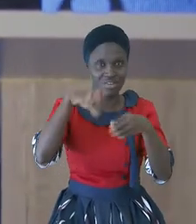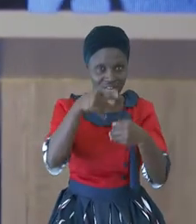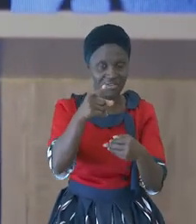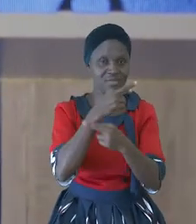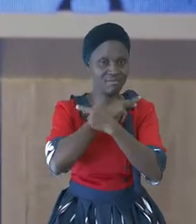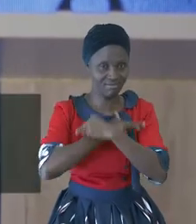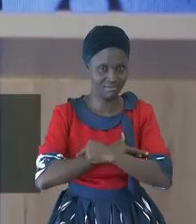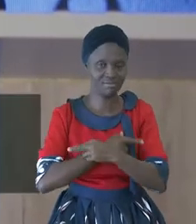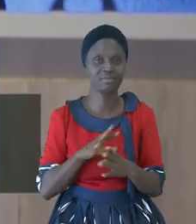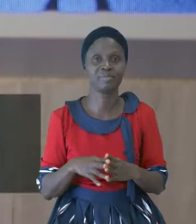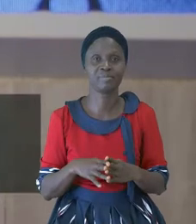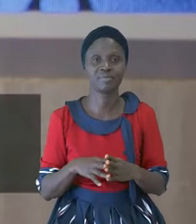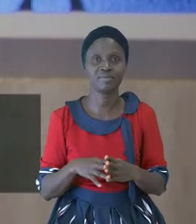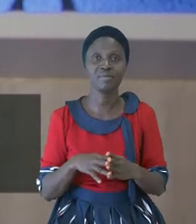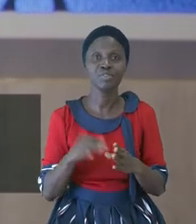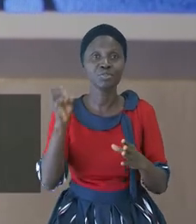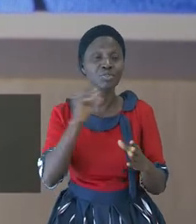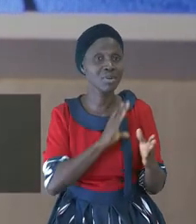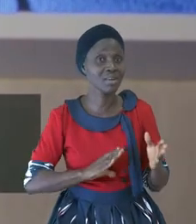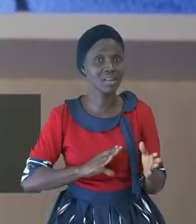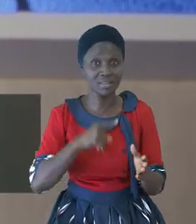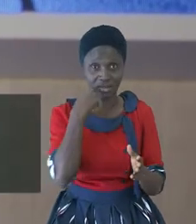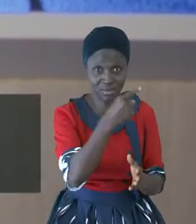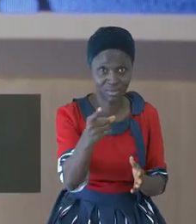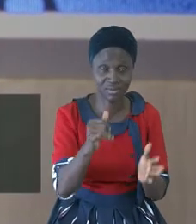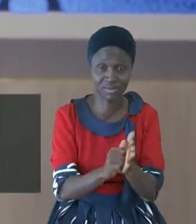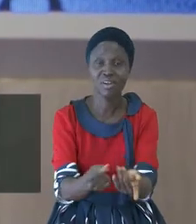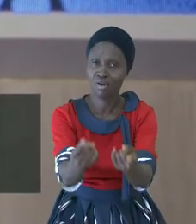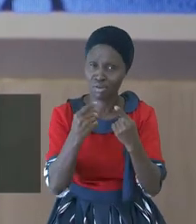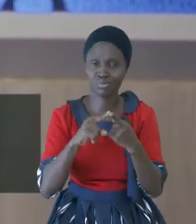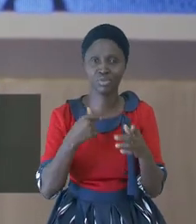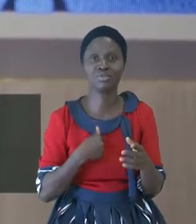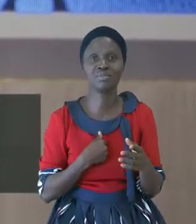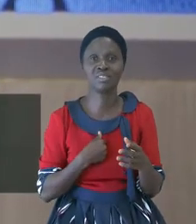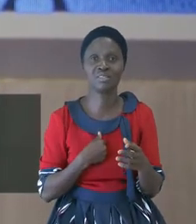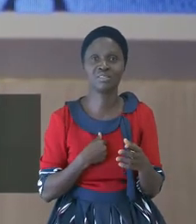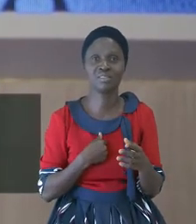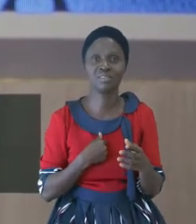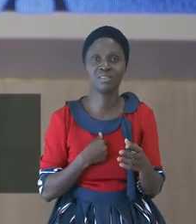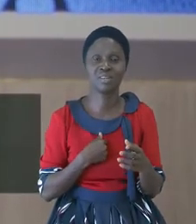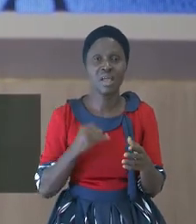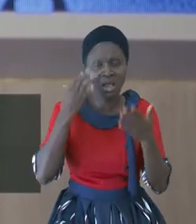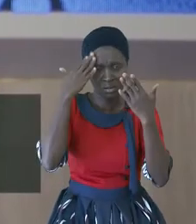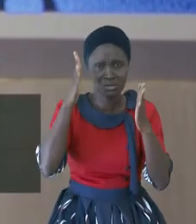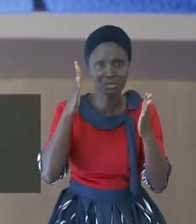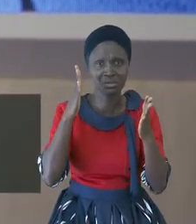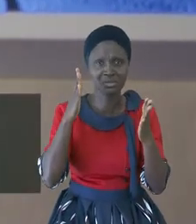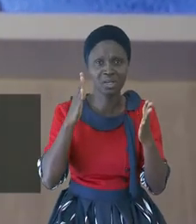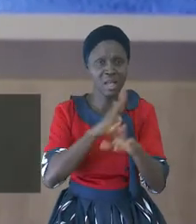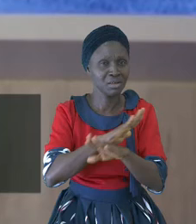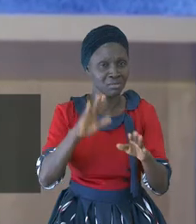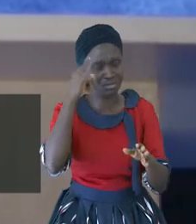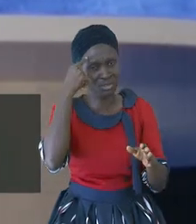so Christ is saying, come unto me. I don't think there's any limitation there. If you